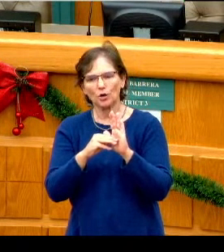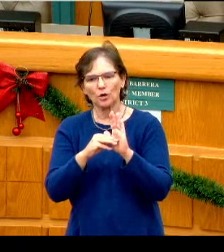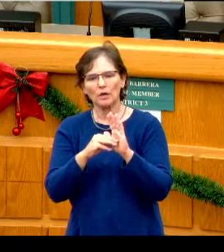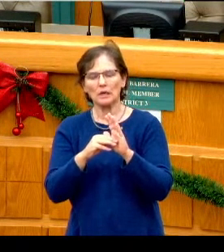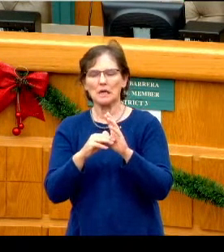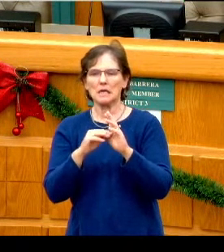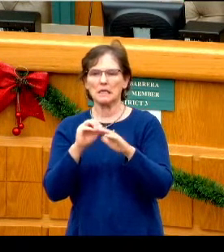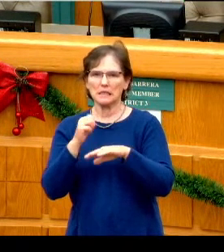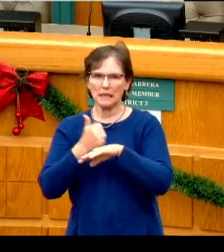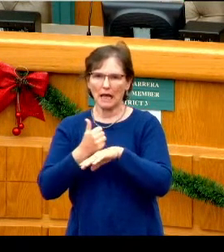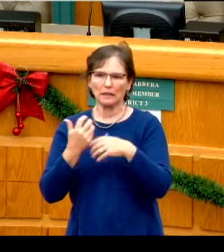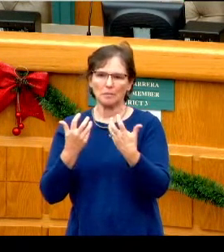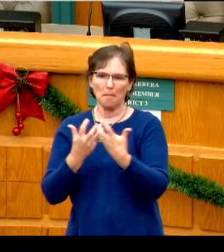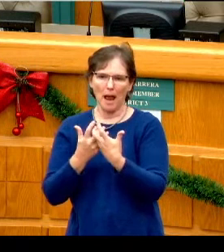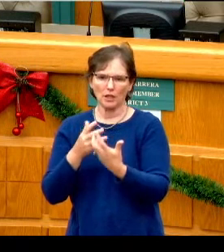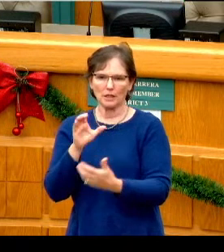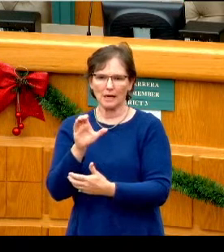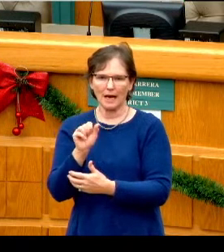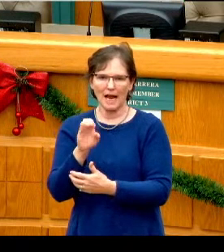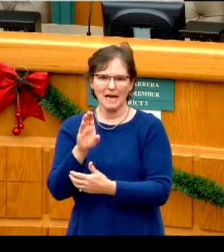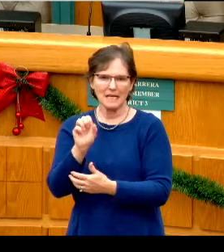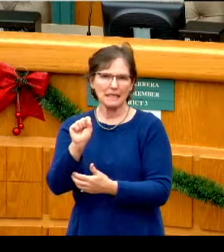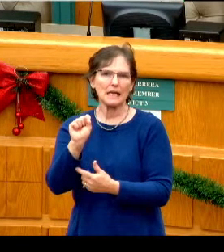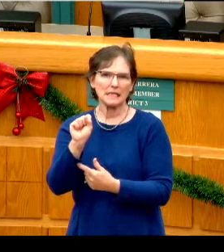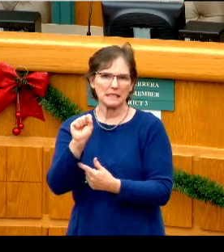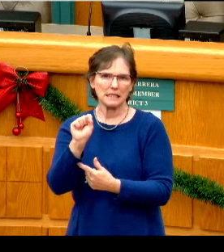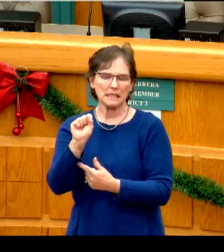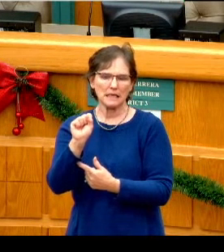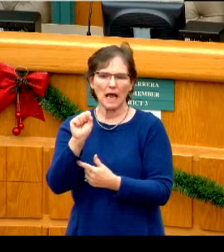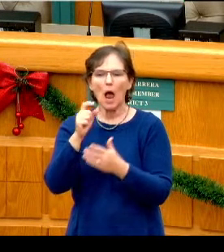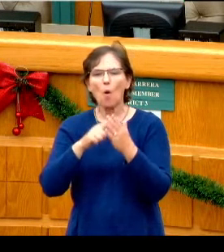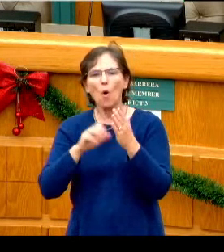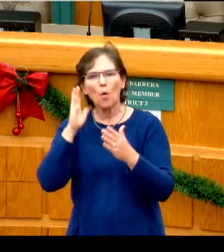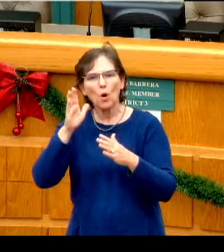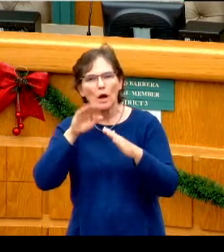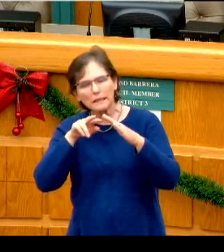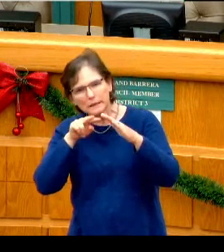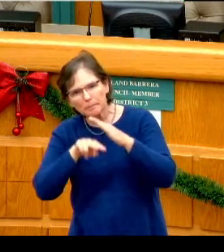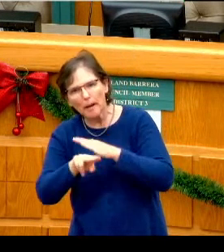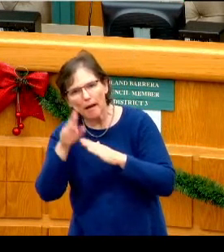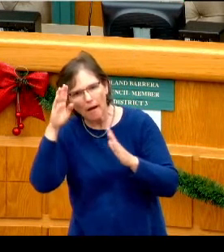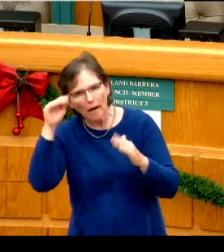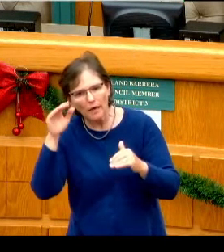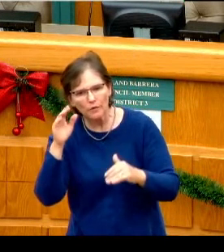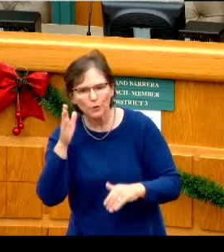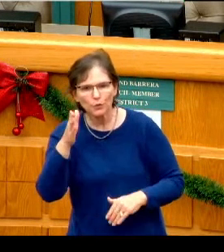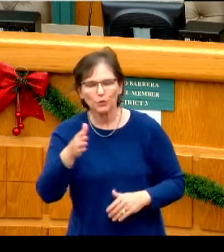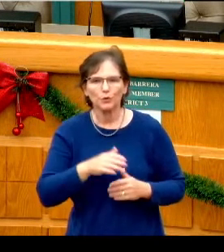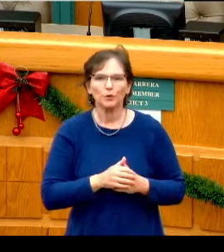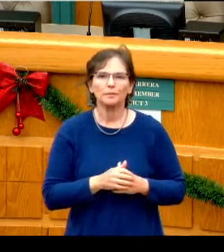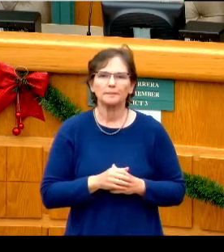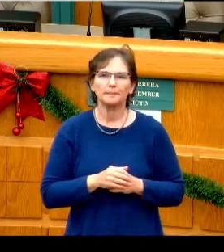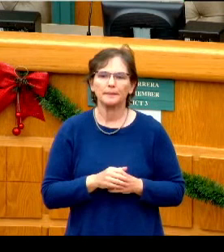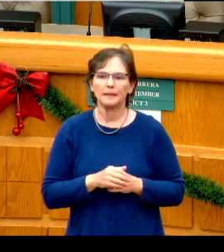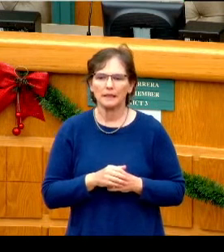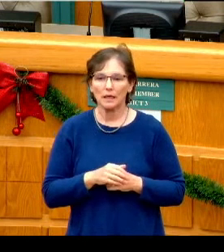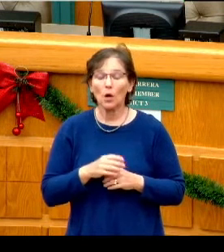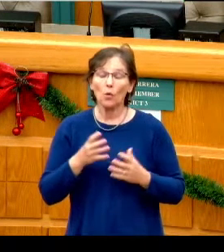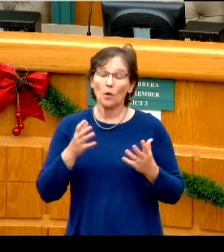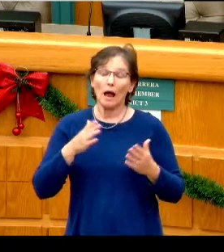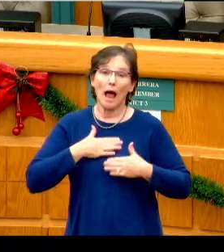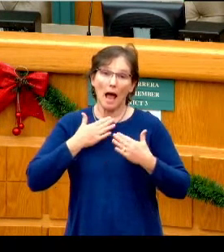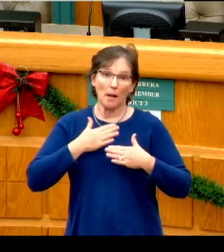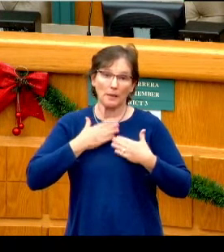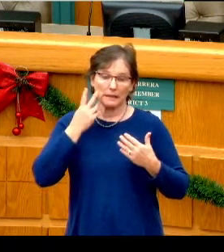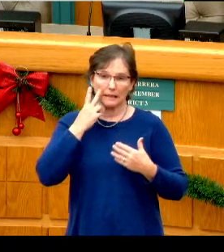very accurately the hospitalizations pattern that we saw, which is why we're pretty sure that there was an actual Thanksgiving lull,